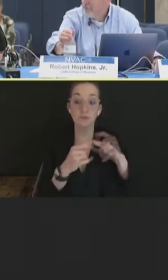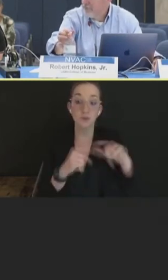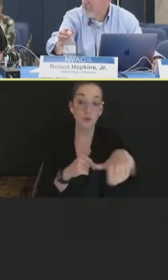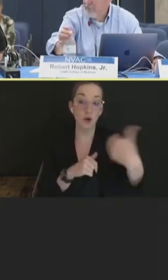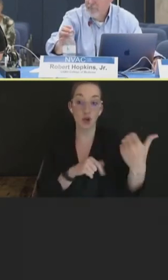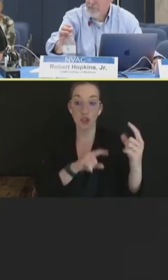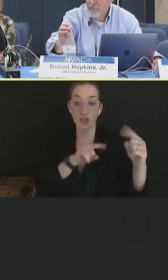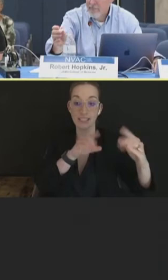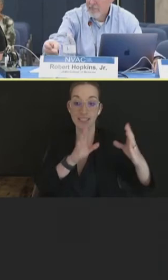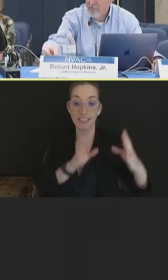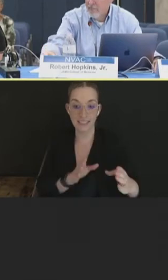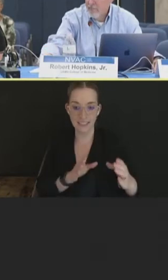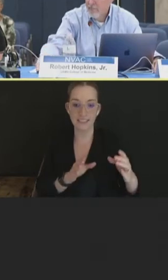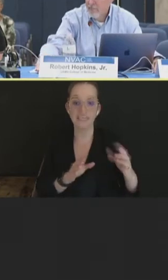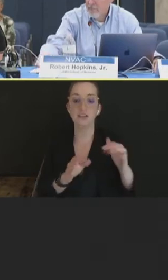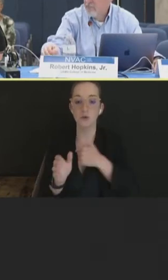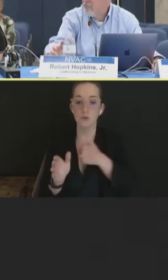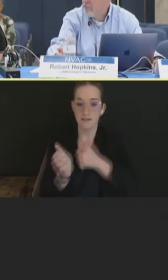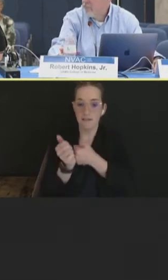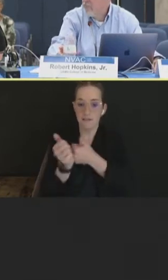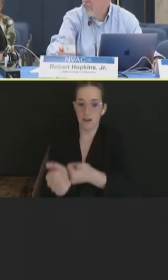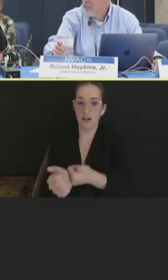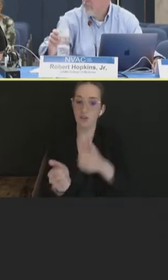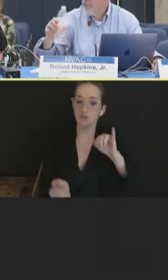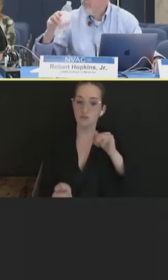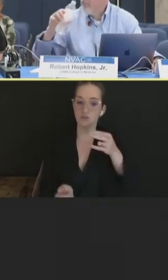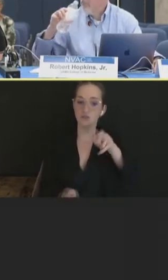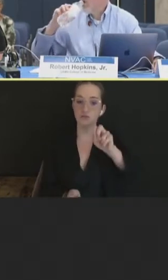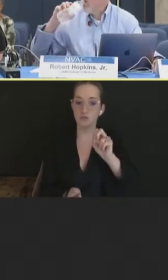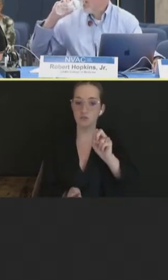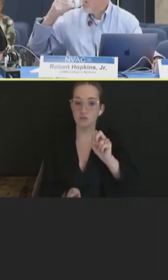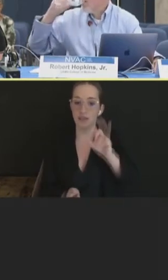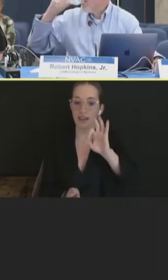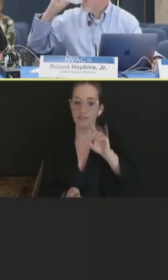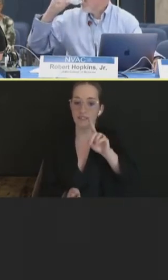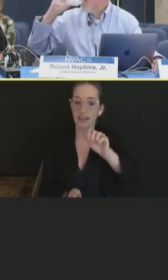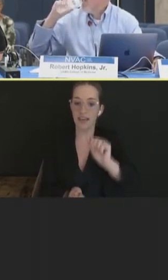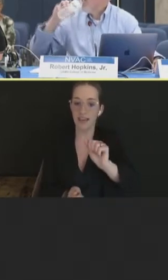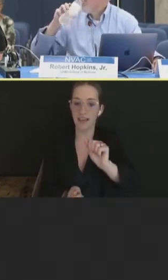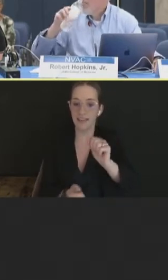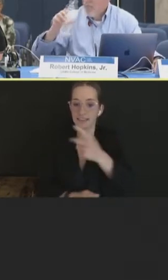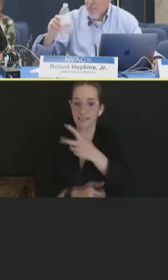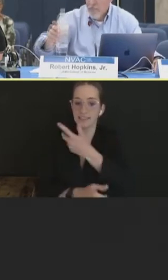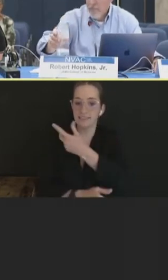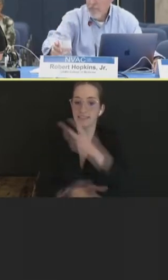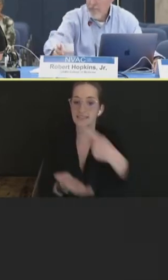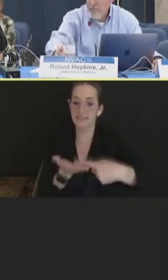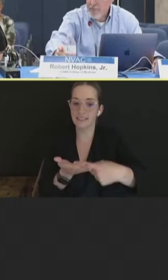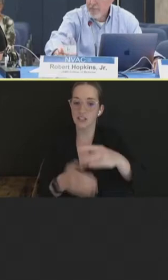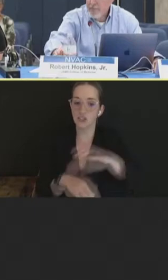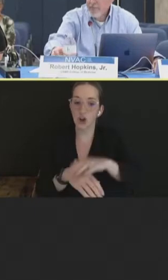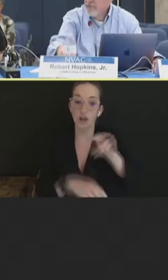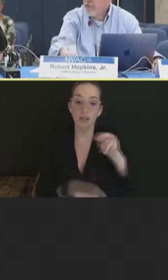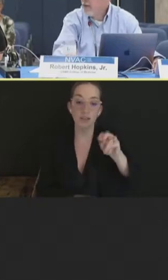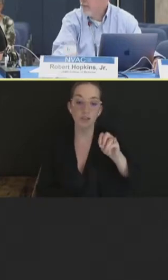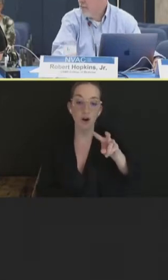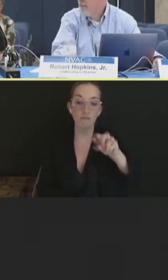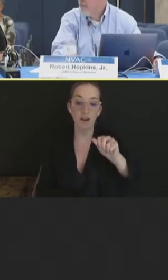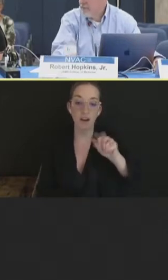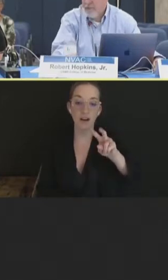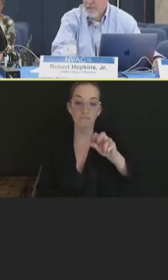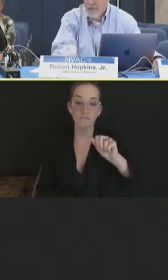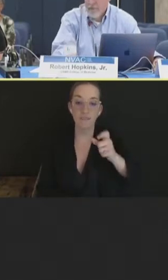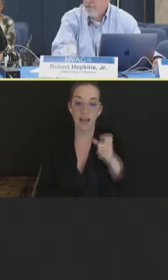June FDA discussions on the Novavax vaccine, as well as vaccines for those 6 months of age and older, and whether new formulations